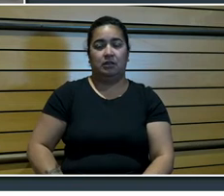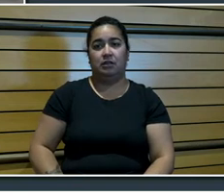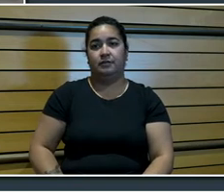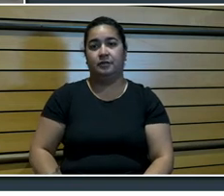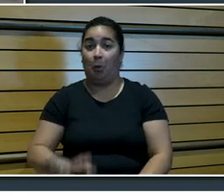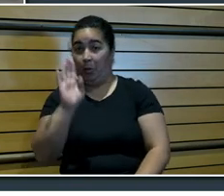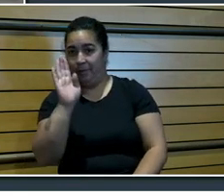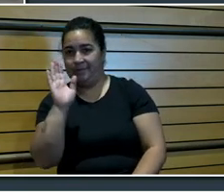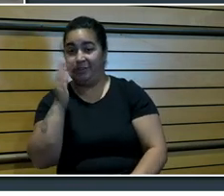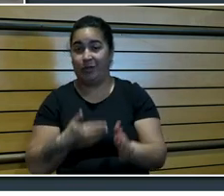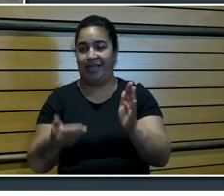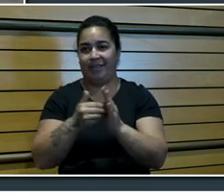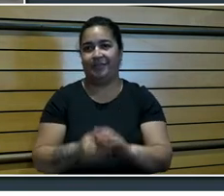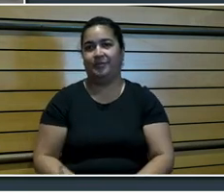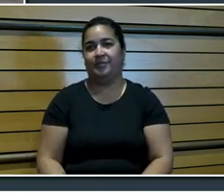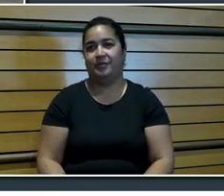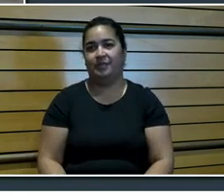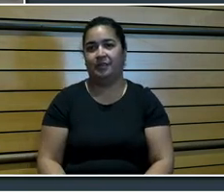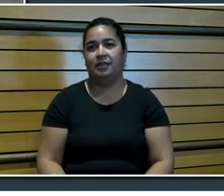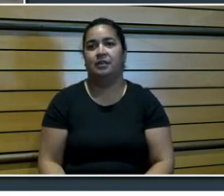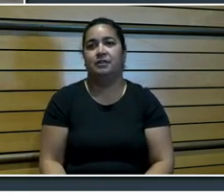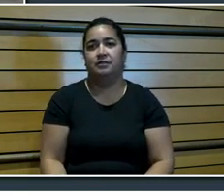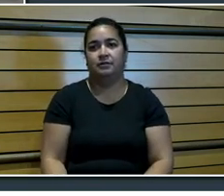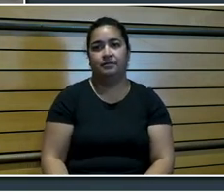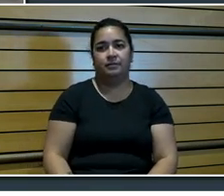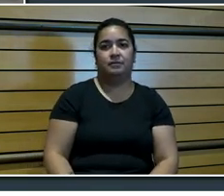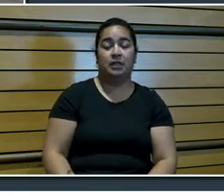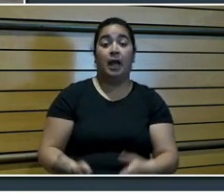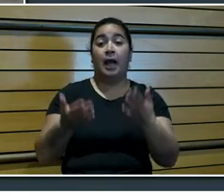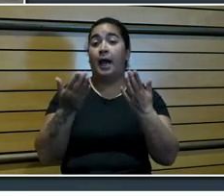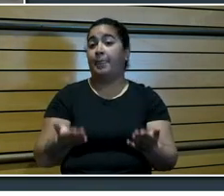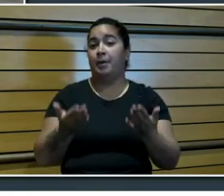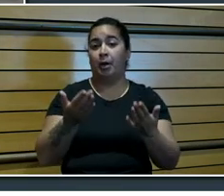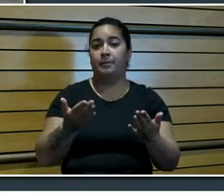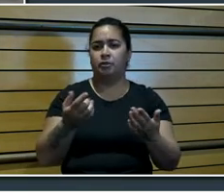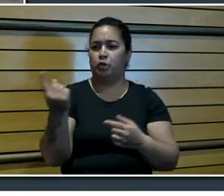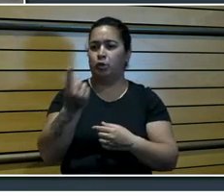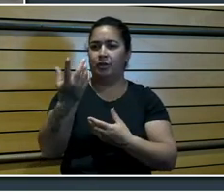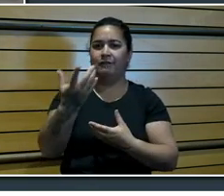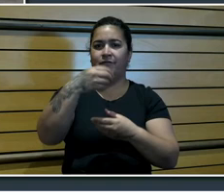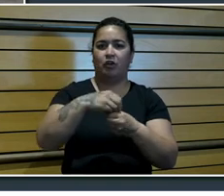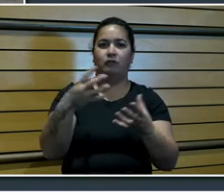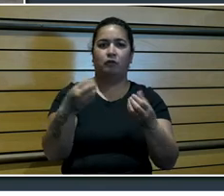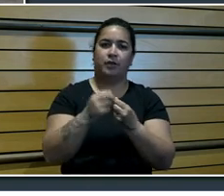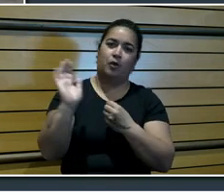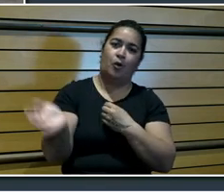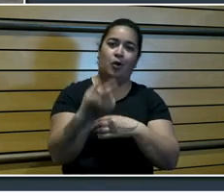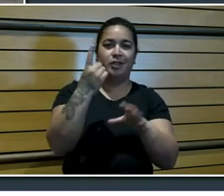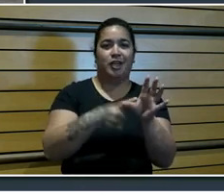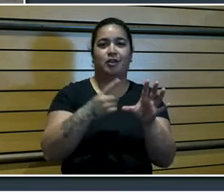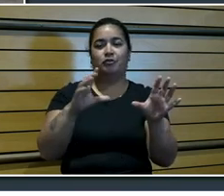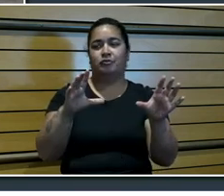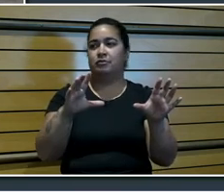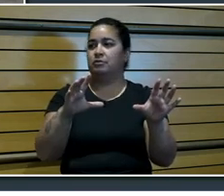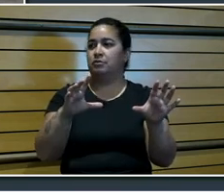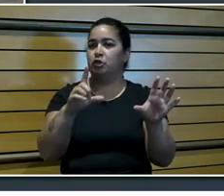Just to add to that, at the moment, the people who are involved in the Oyam Youth Advocacy Group,